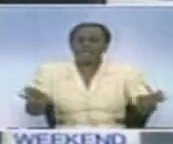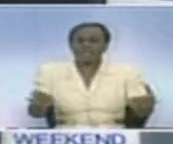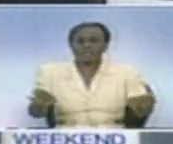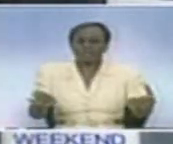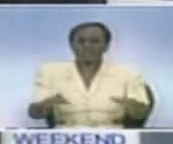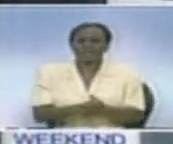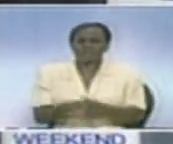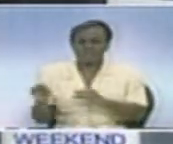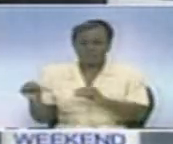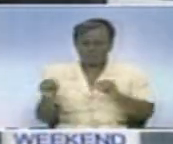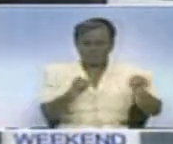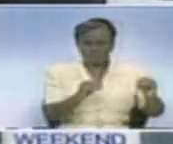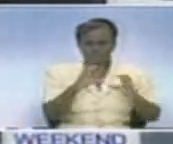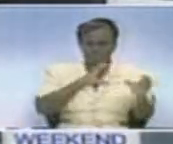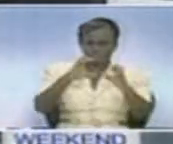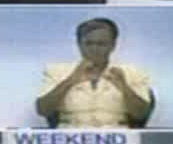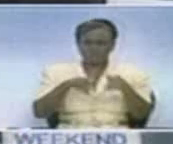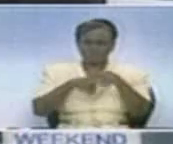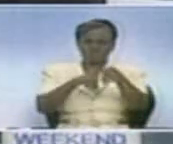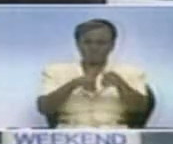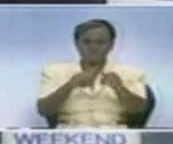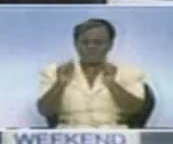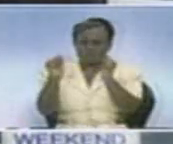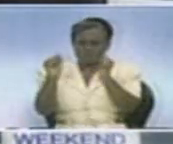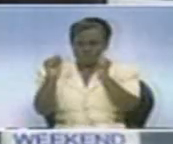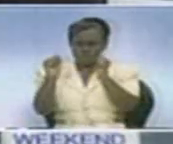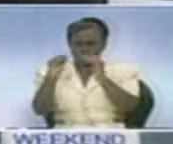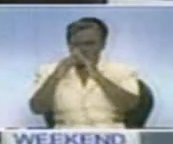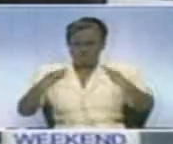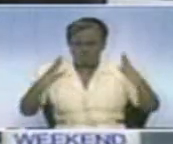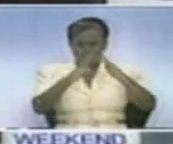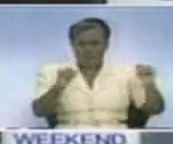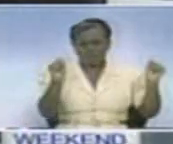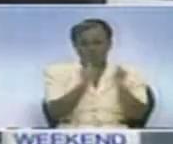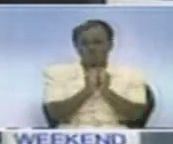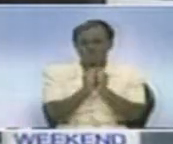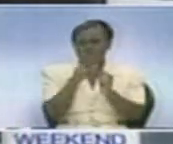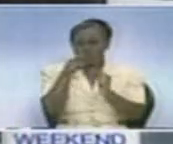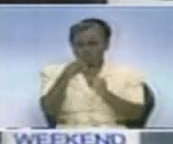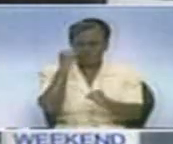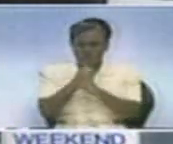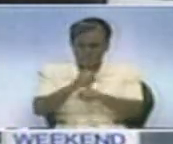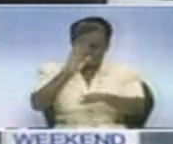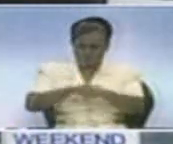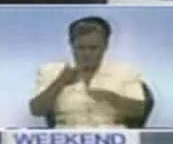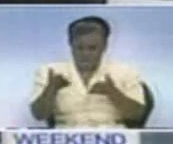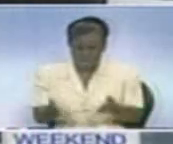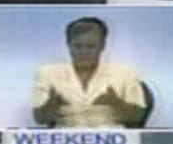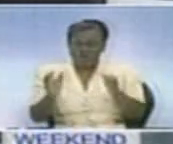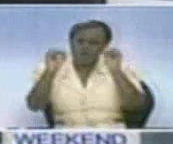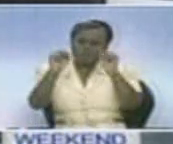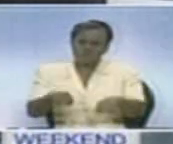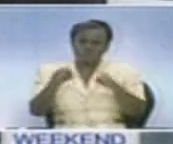to move the conversation forward to Nyumba Kumi, which is something that you are working on at the moment. Could this